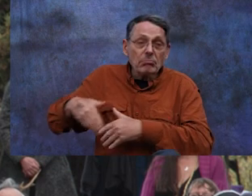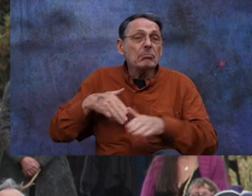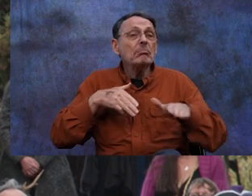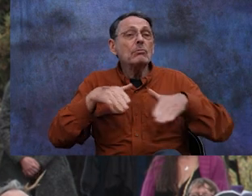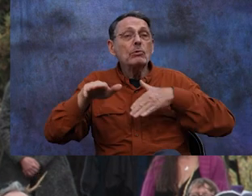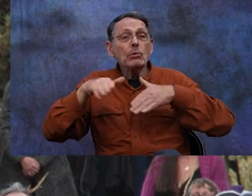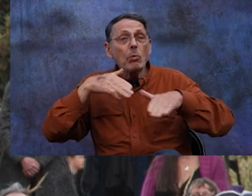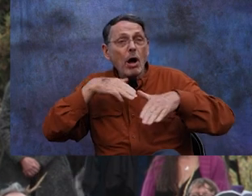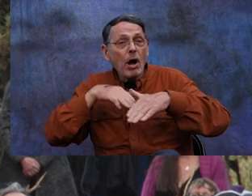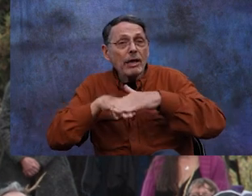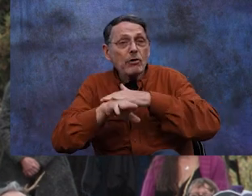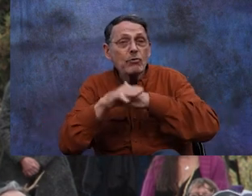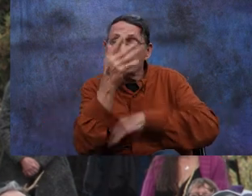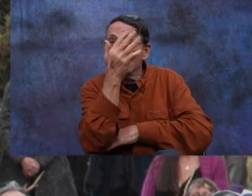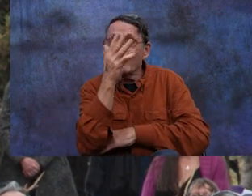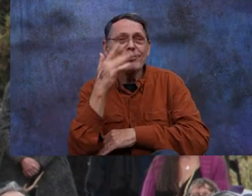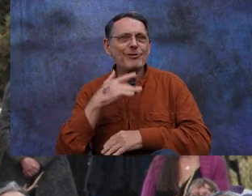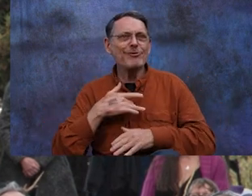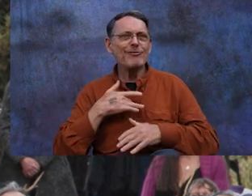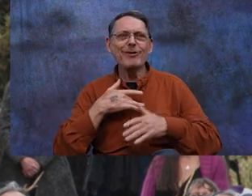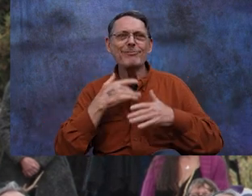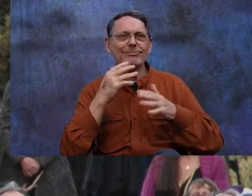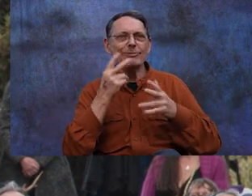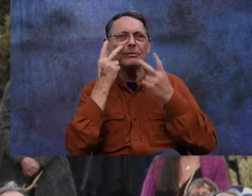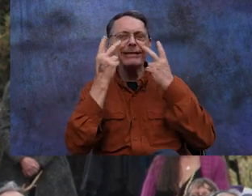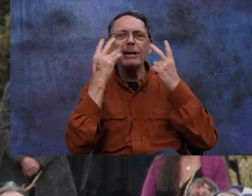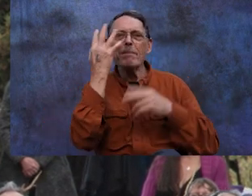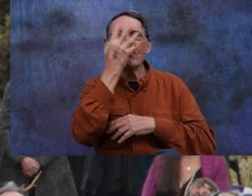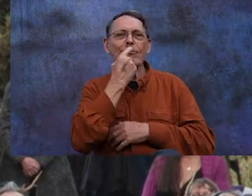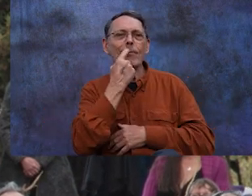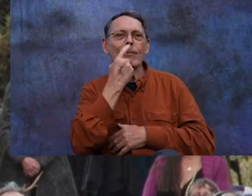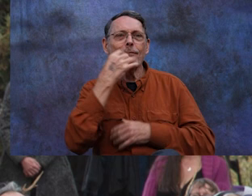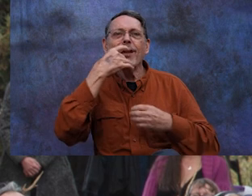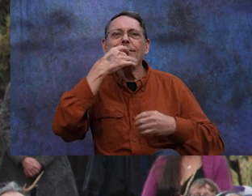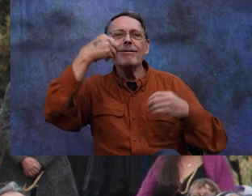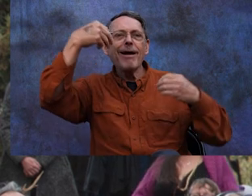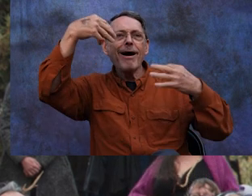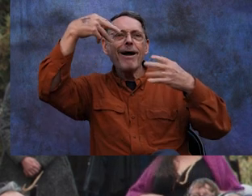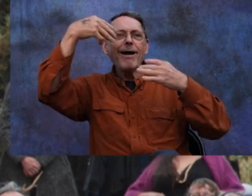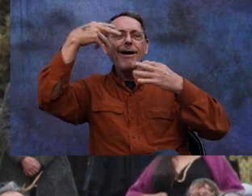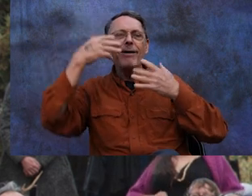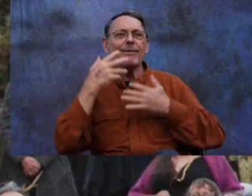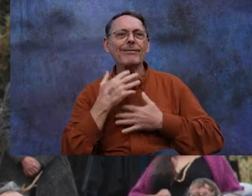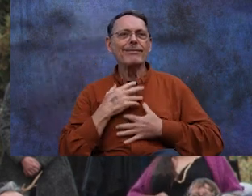greeted and bathed in a beautiful red light. And as that red light bathes you, you feel